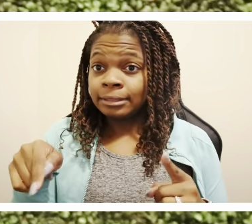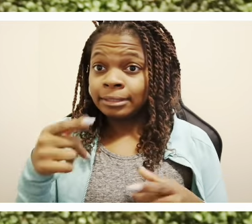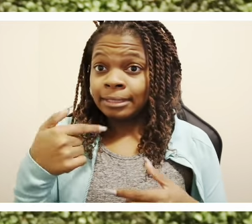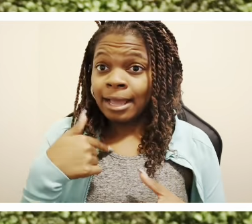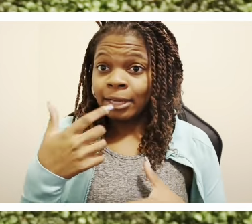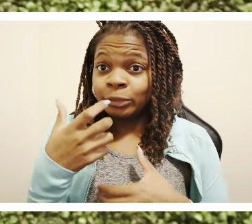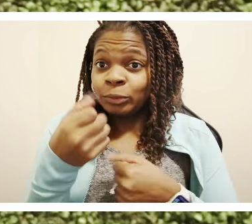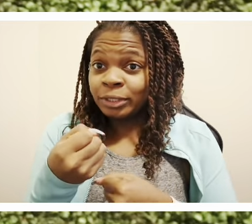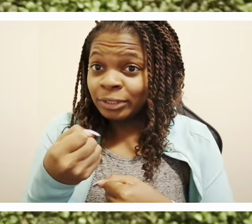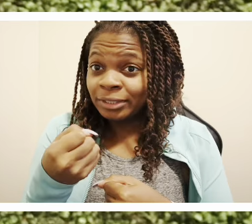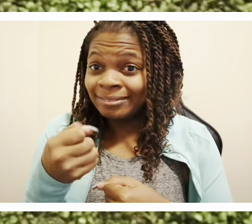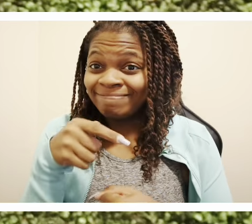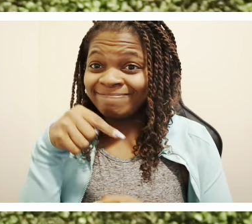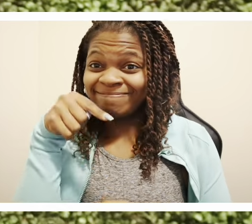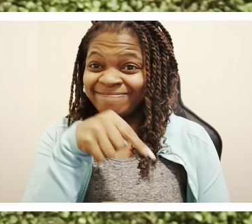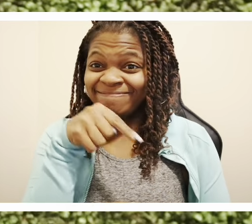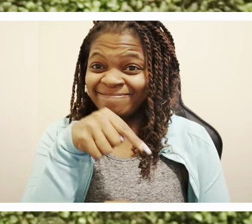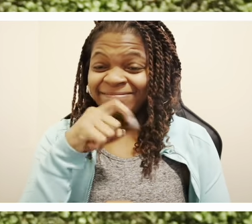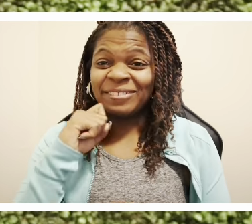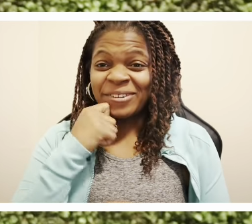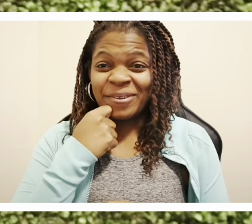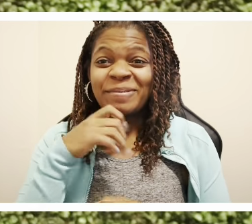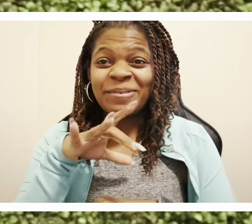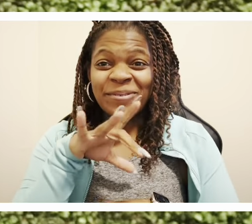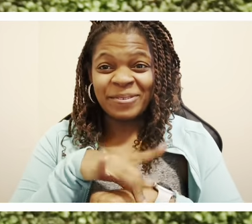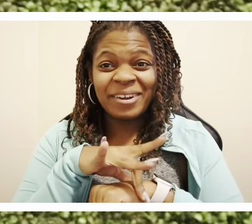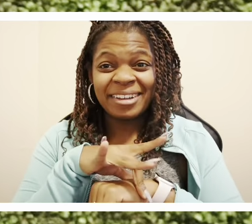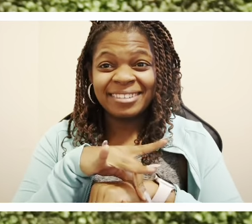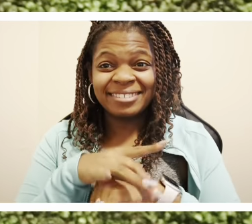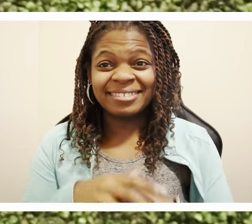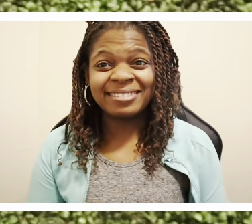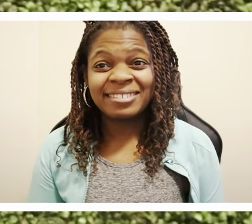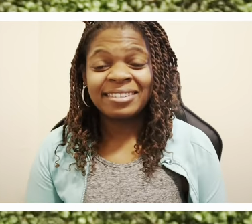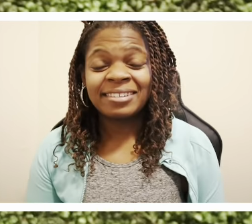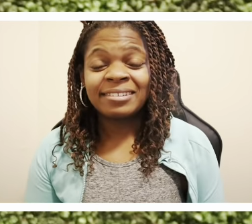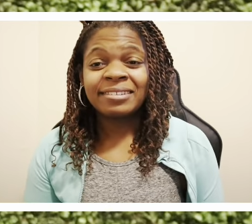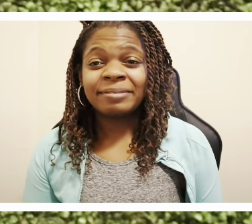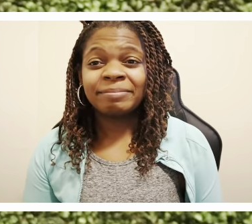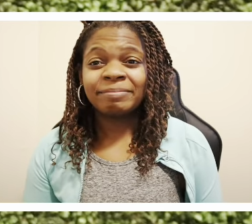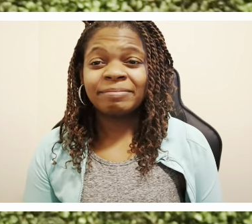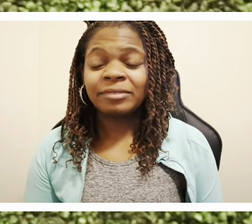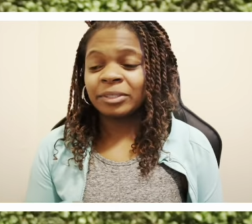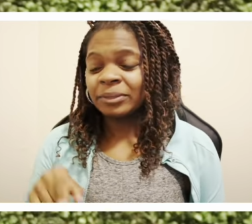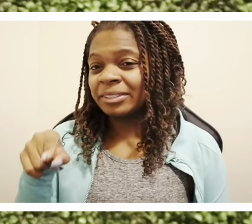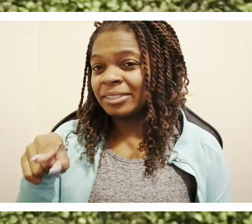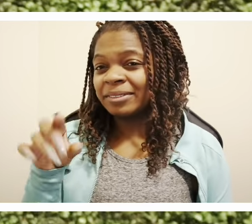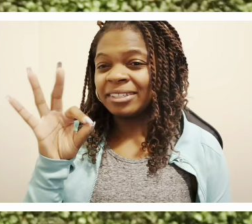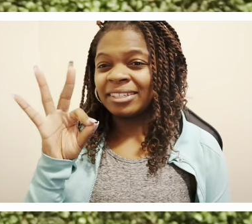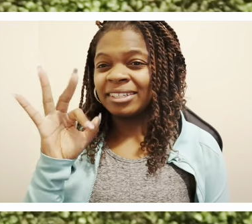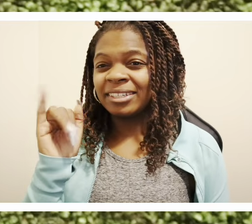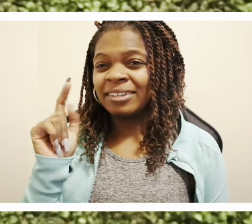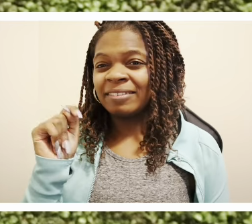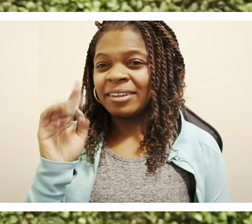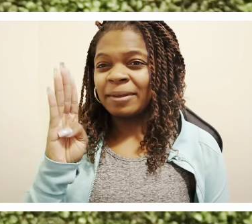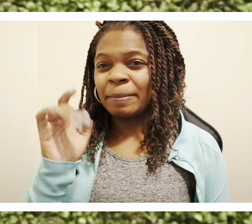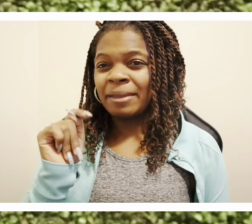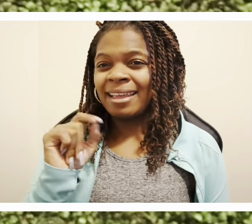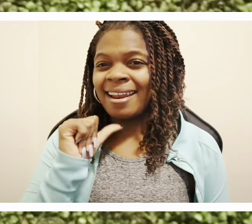trust the Apple Watch a little bit more for being more accurate than the Fitbit. So I noticed the Fitbit was